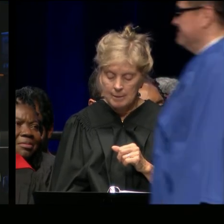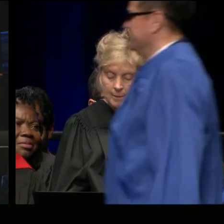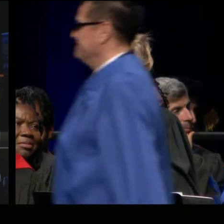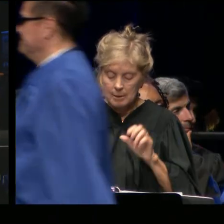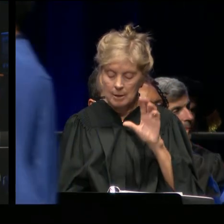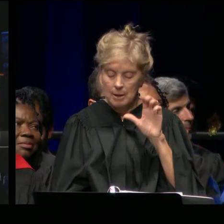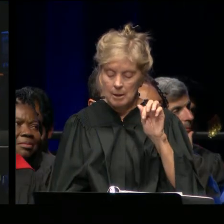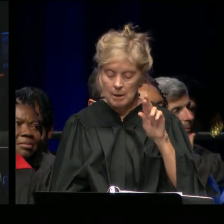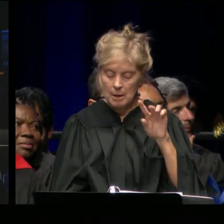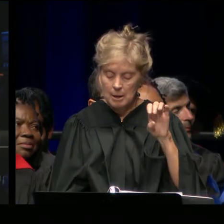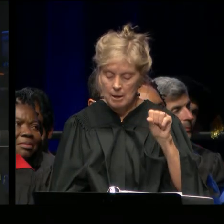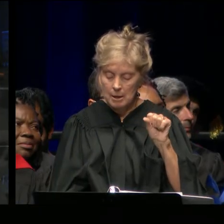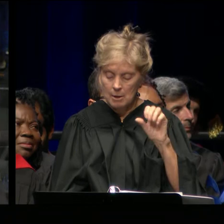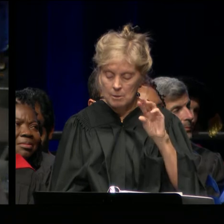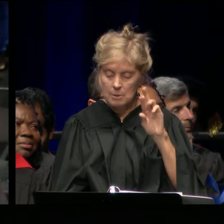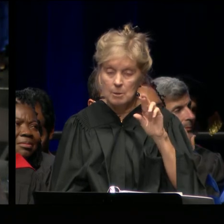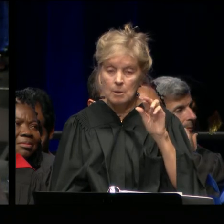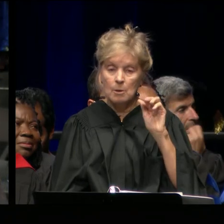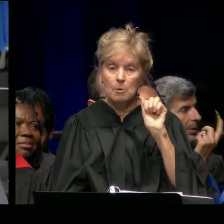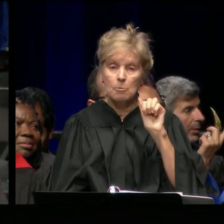Carlos Arturo Ramirez.